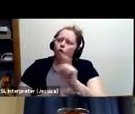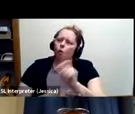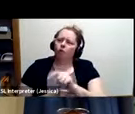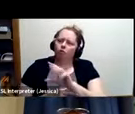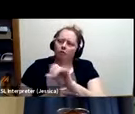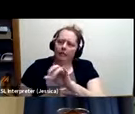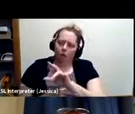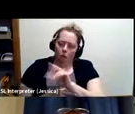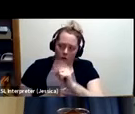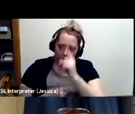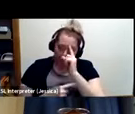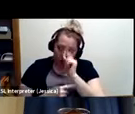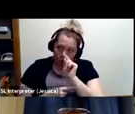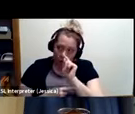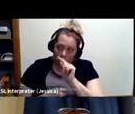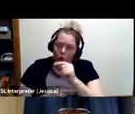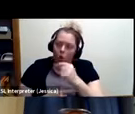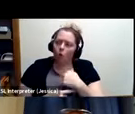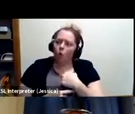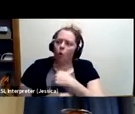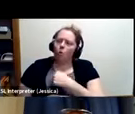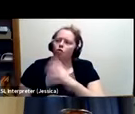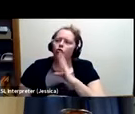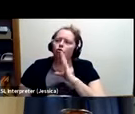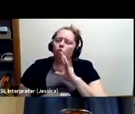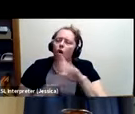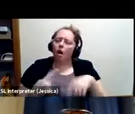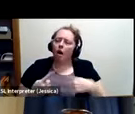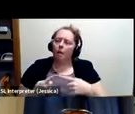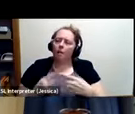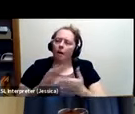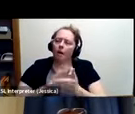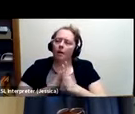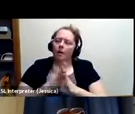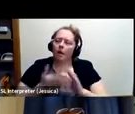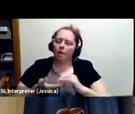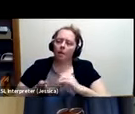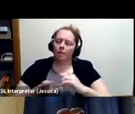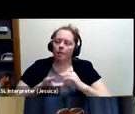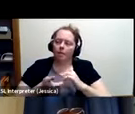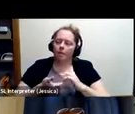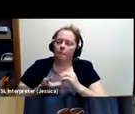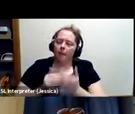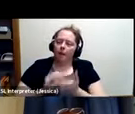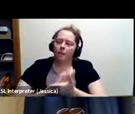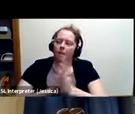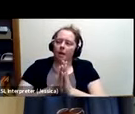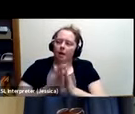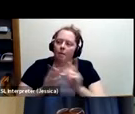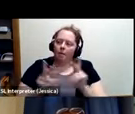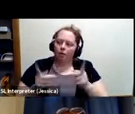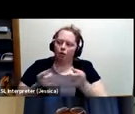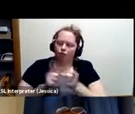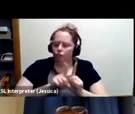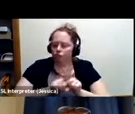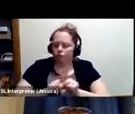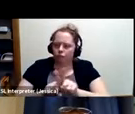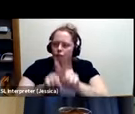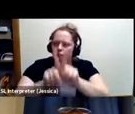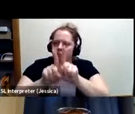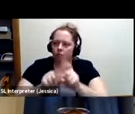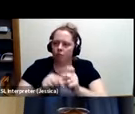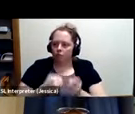talked about being an ally and being accomplice. And we gave a few tips, but what are